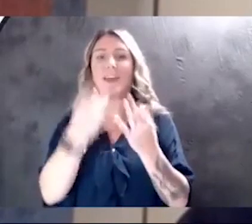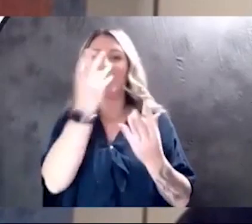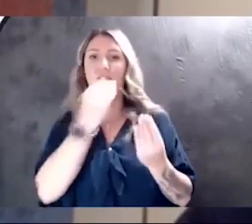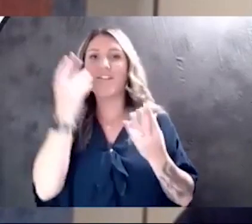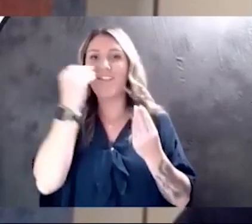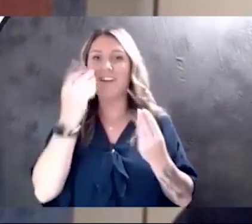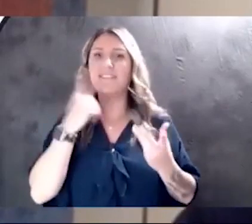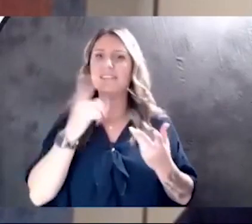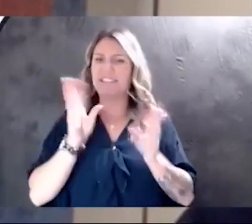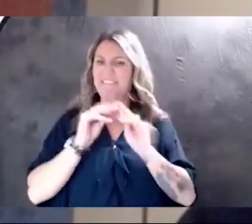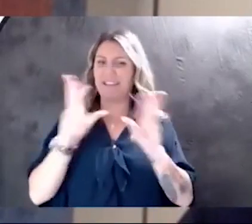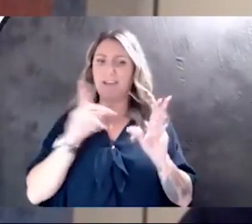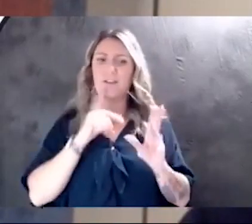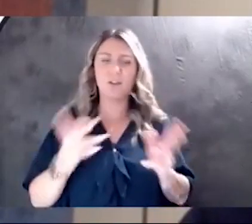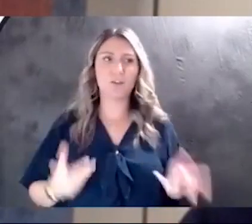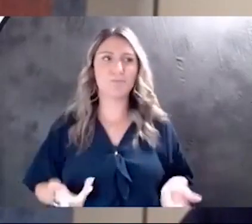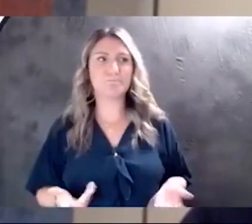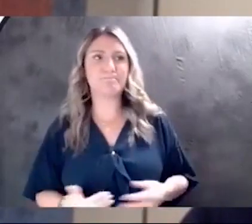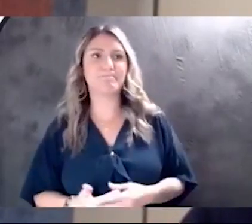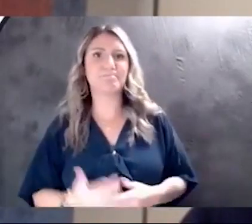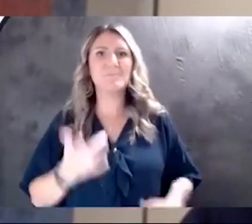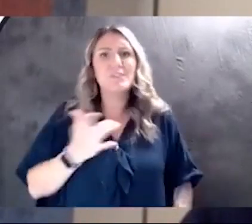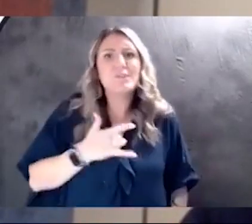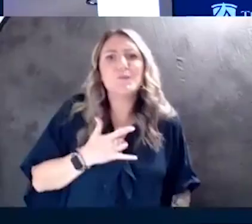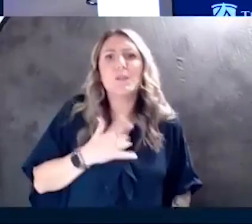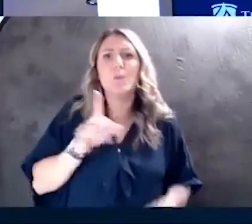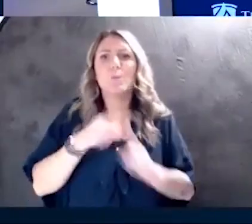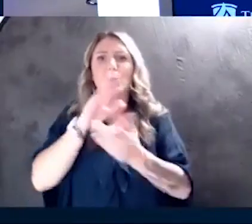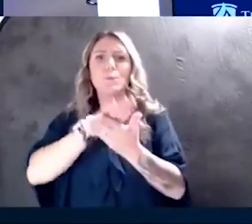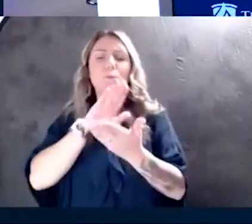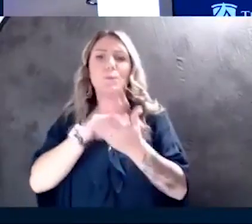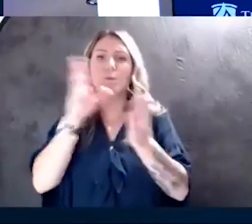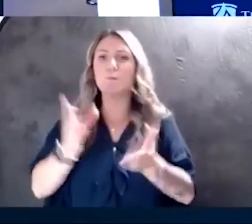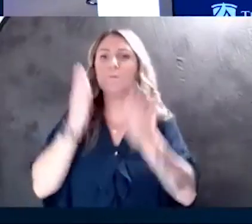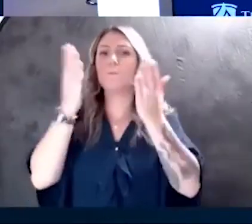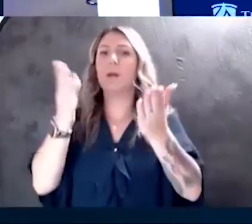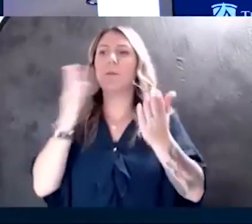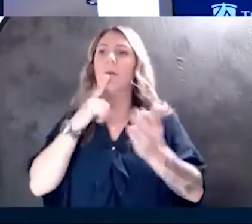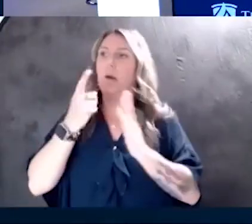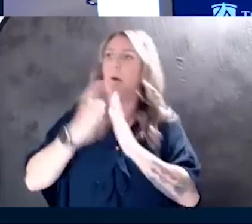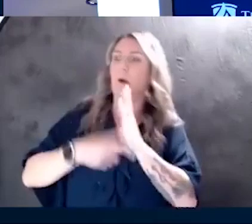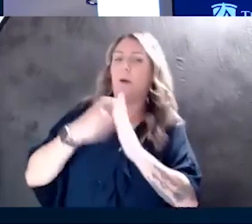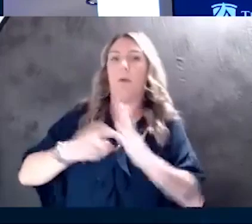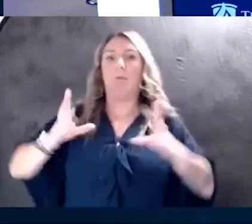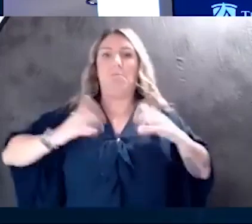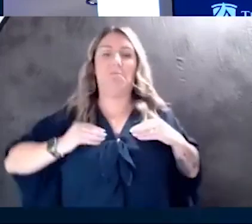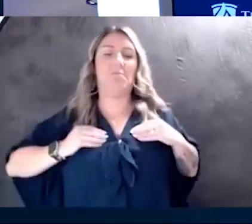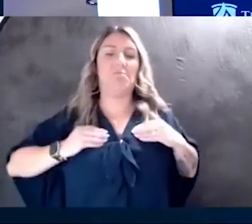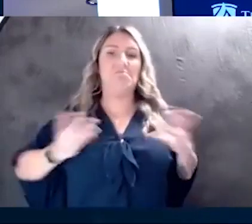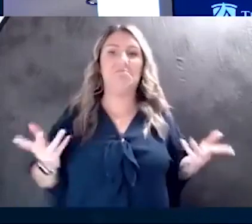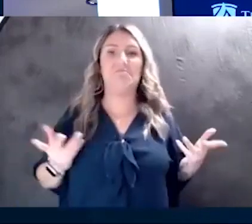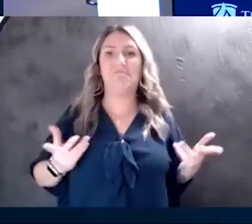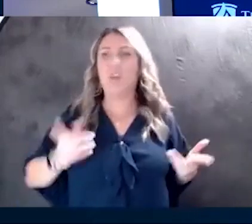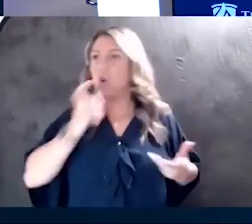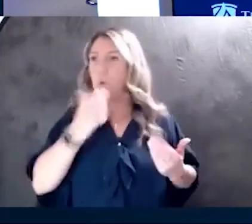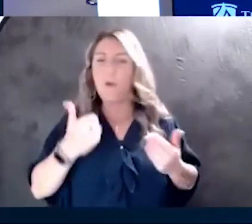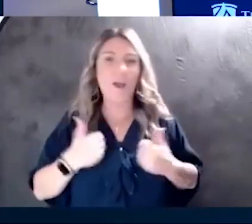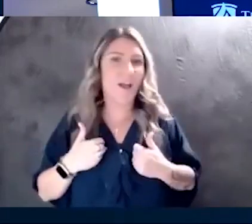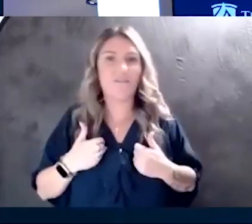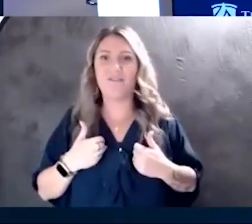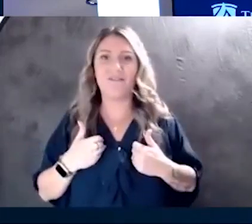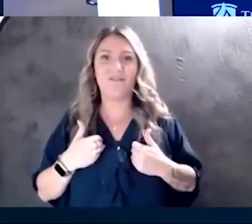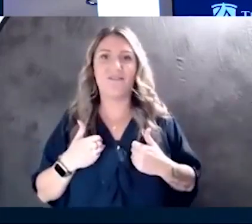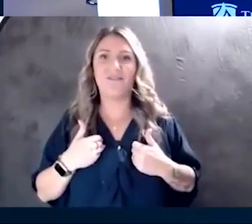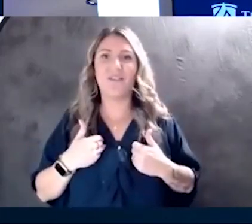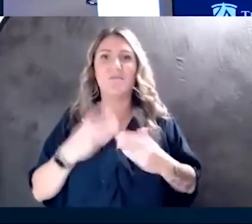kind of this tone that, you know, when schools get recommendations that they just automatically take them, that they don't have further